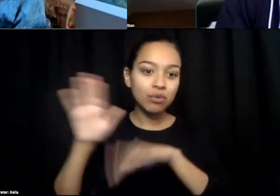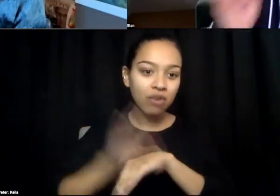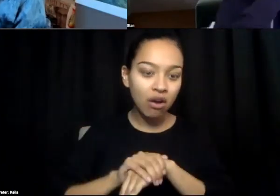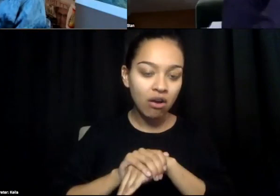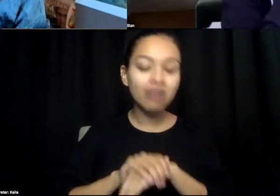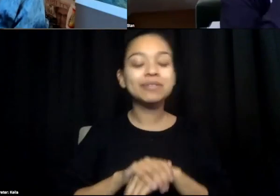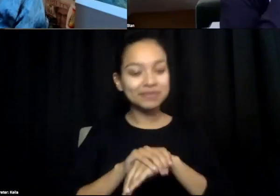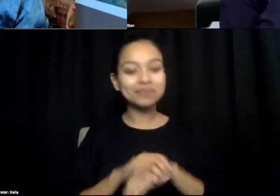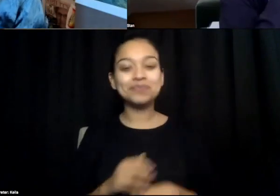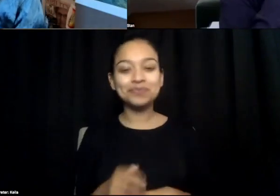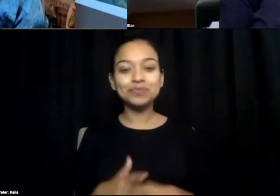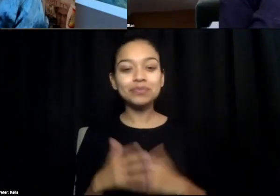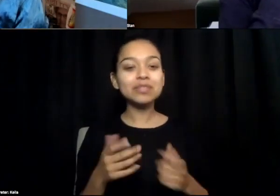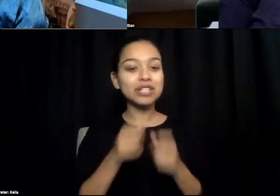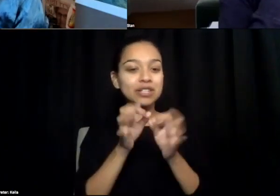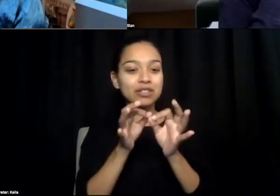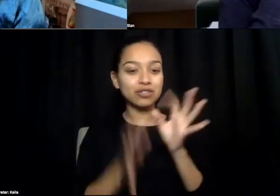do.